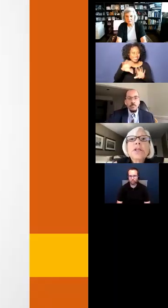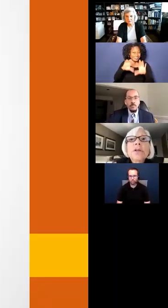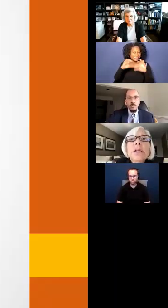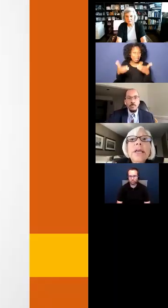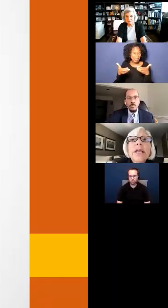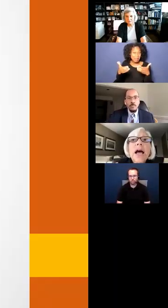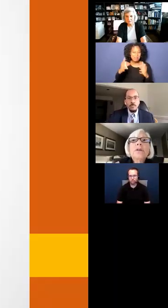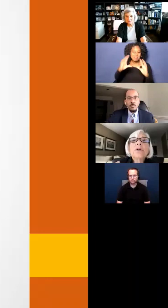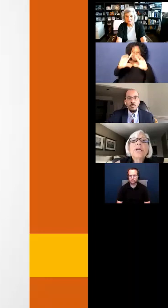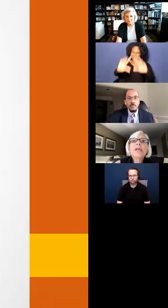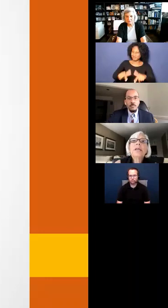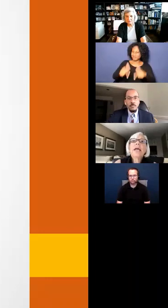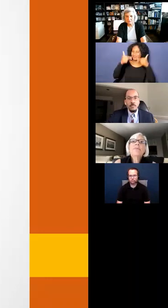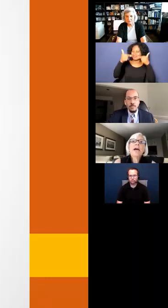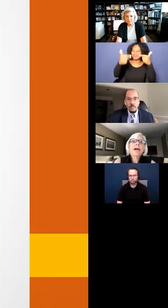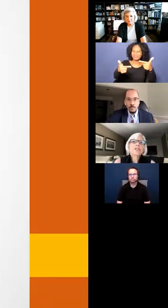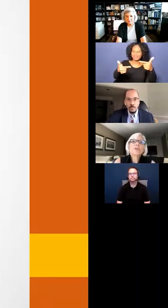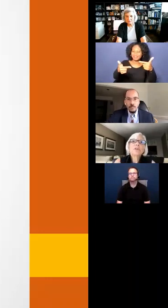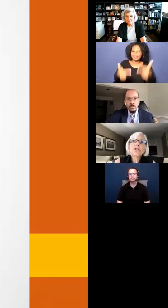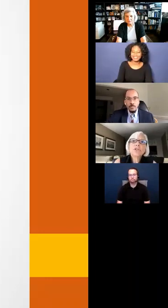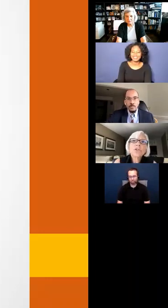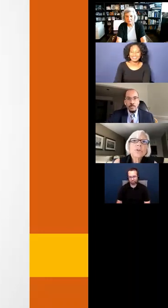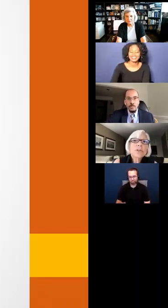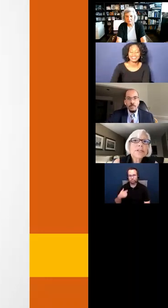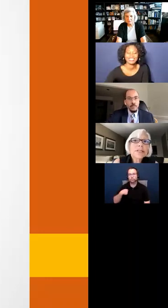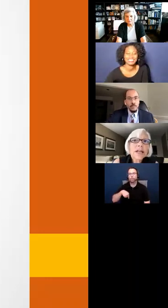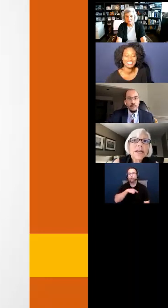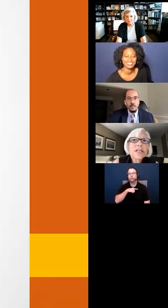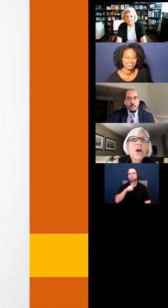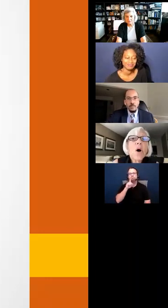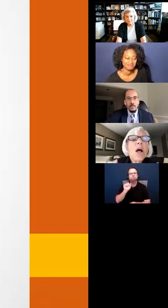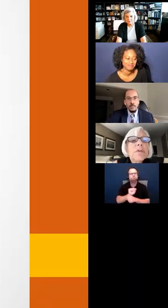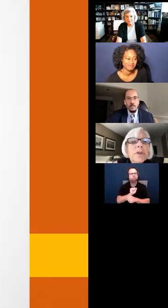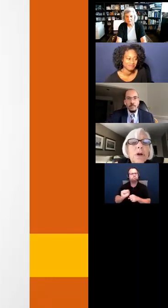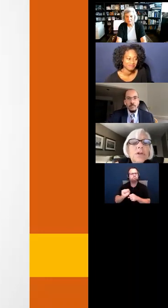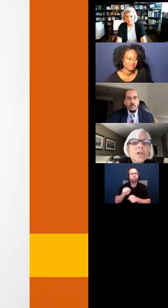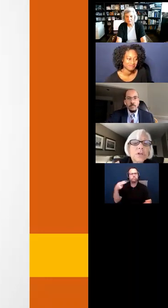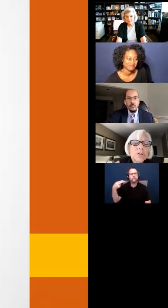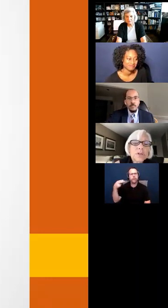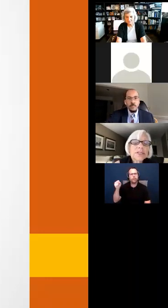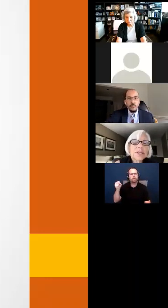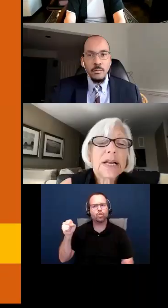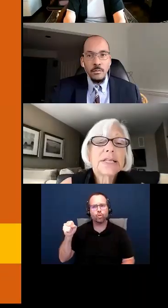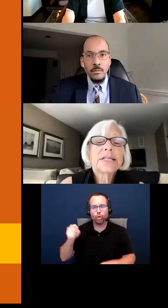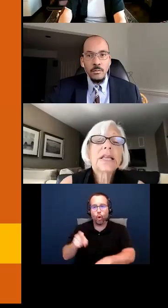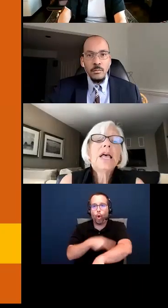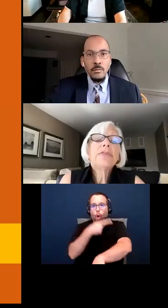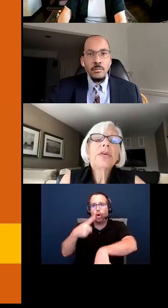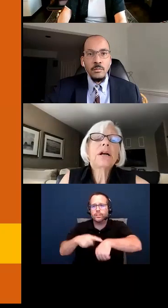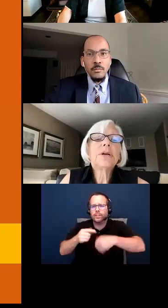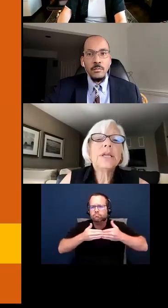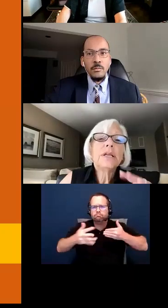we certainly are looking at the high school longitudinal studies, all of the longitudinal studies that are in